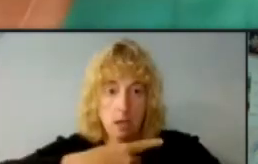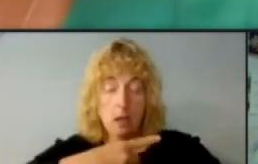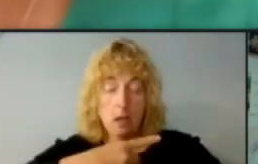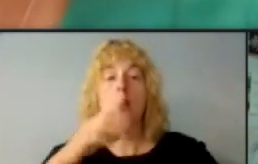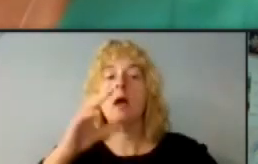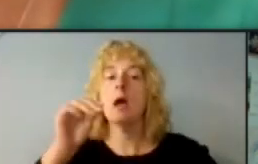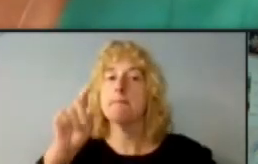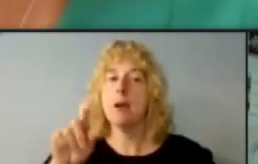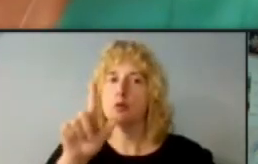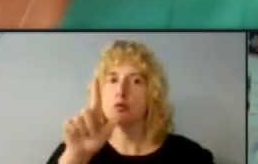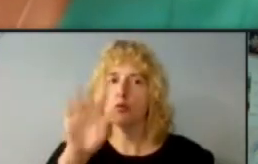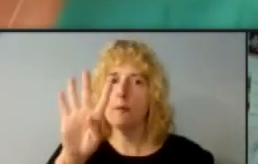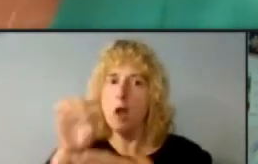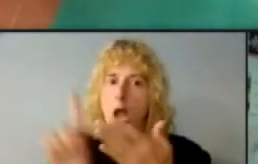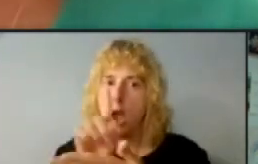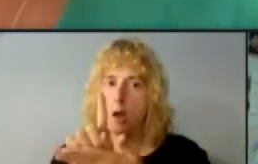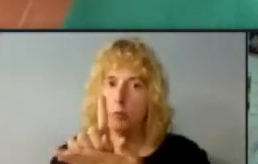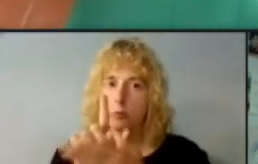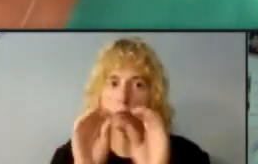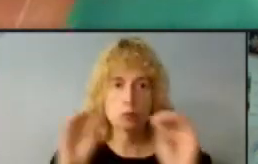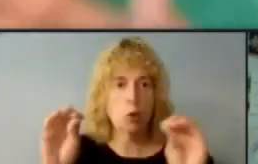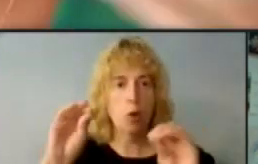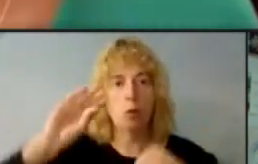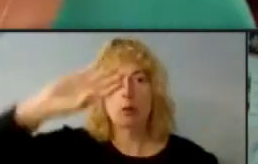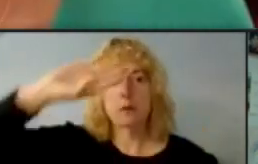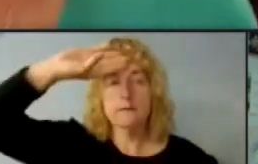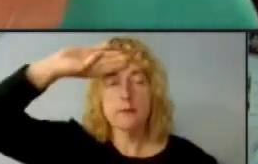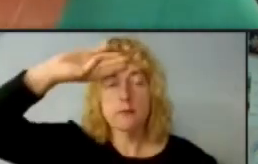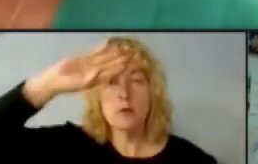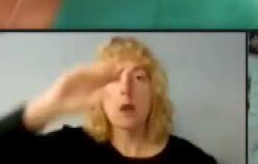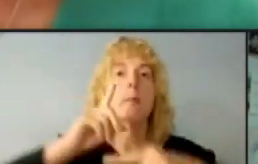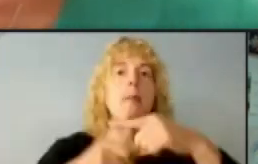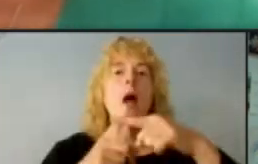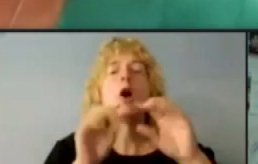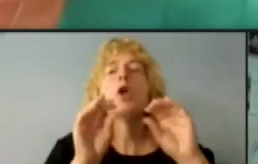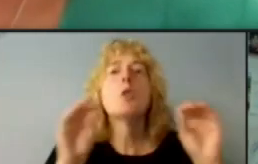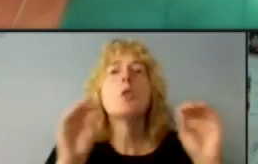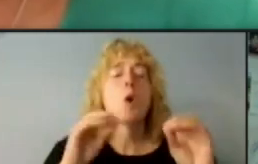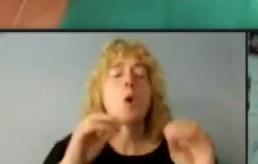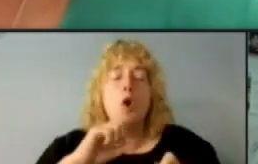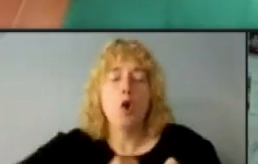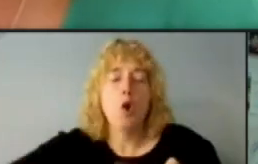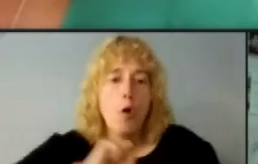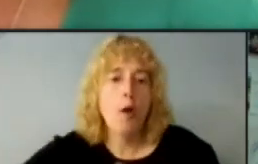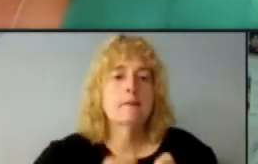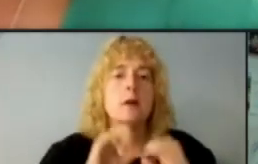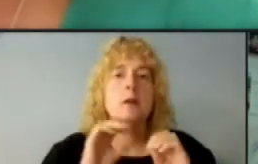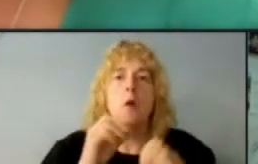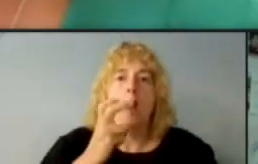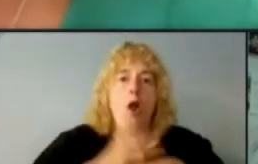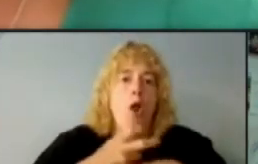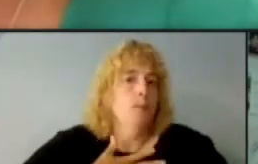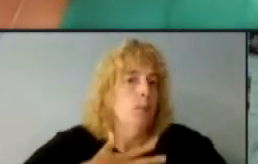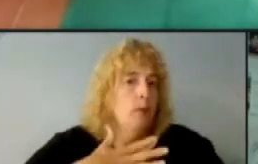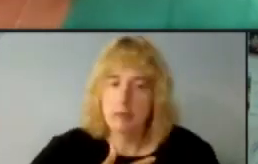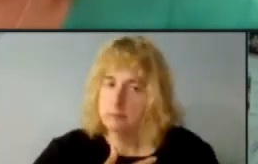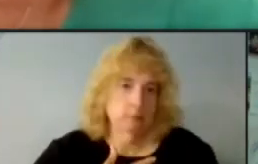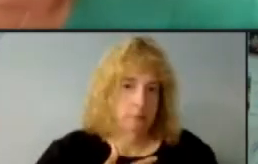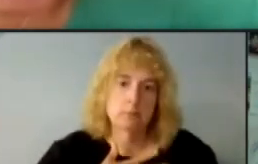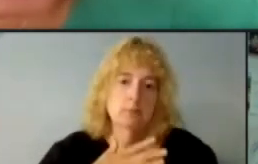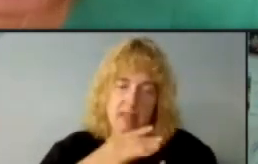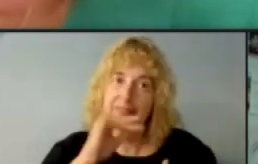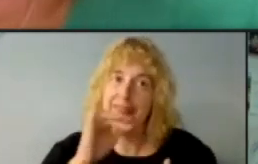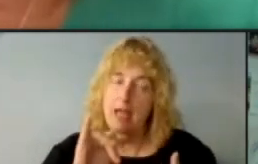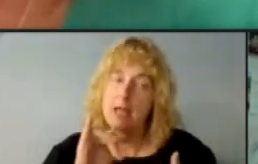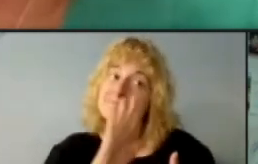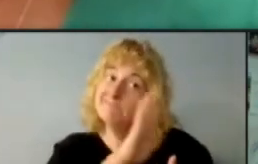respiratory symptoms have improved. So there should be no coughing, no shortness of breath. And that is the recommendation.